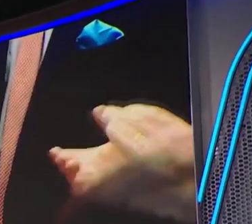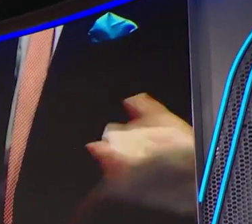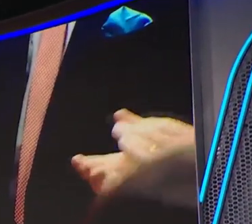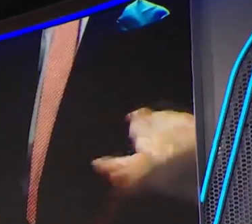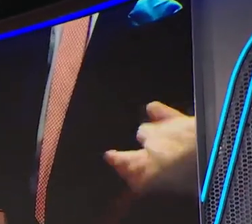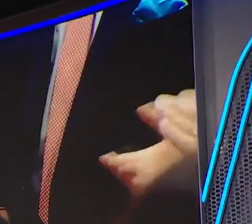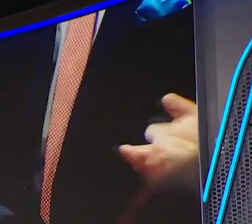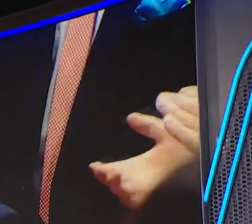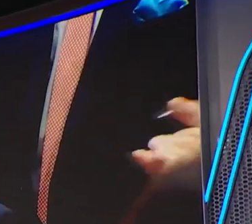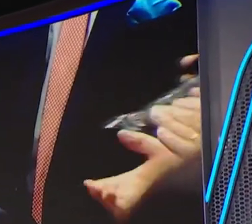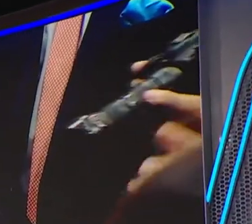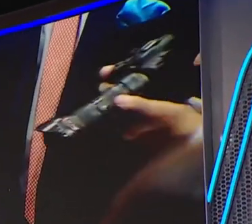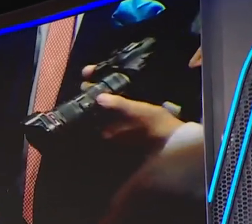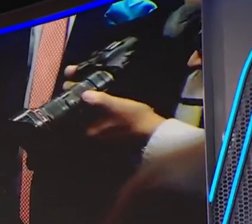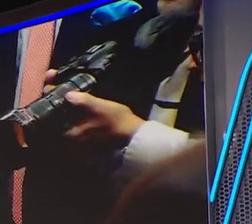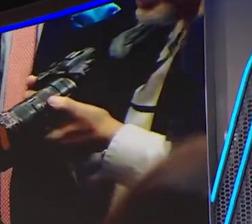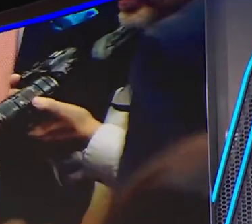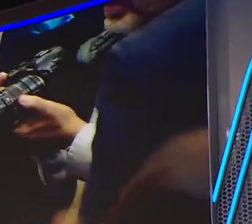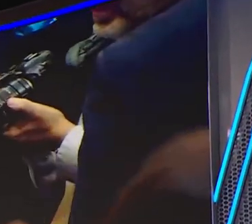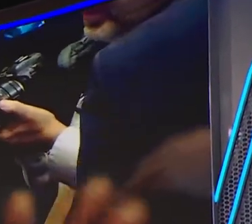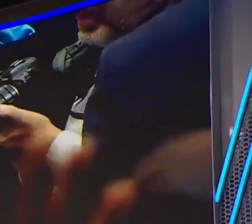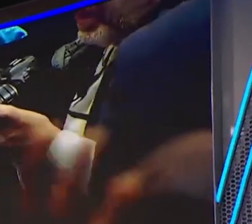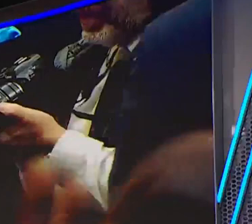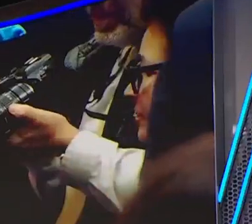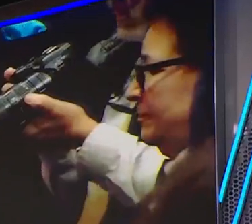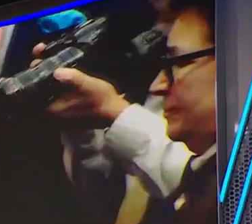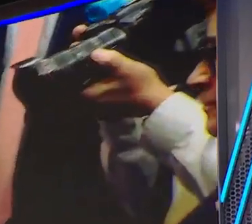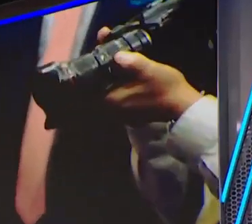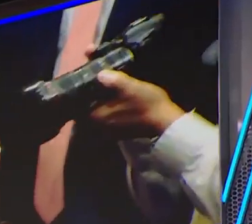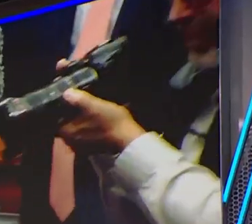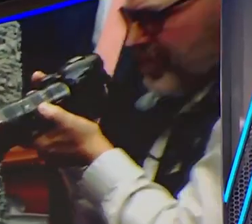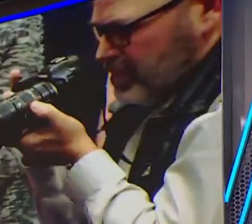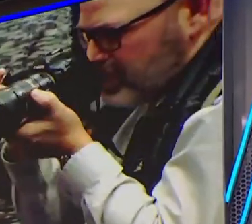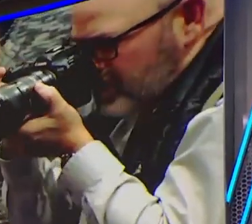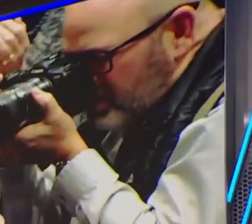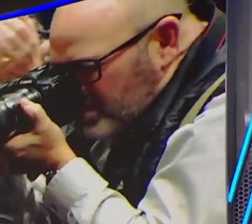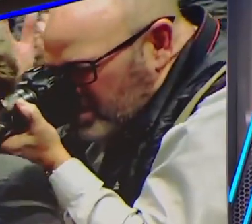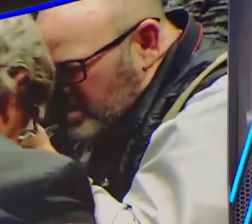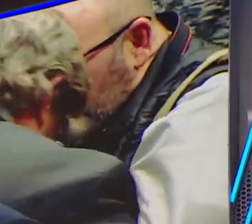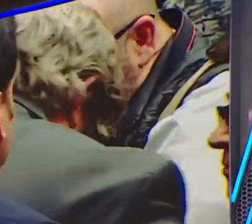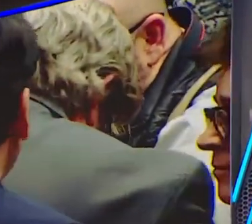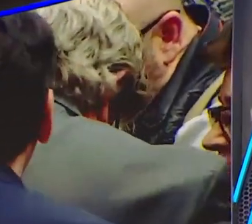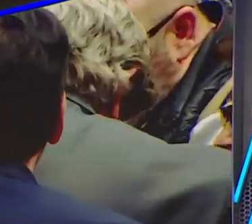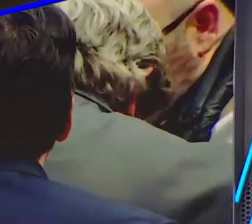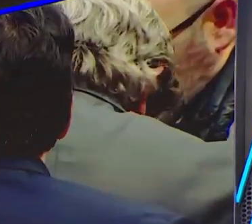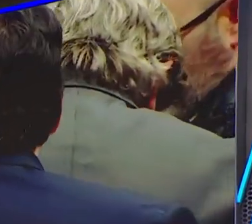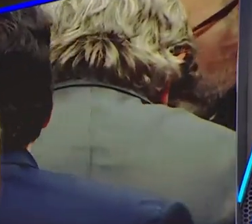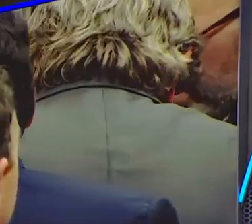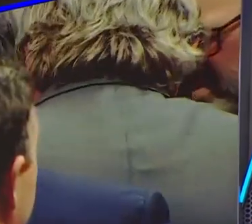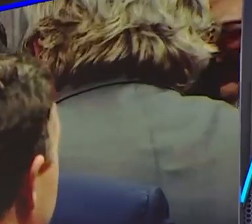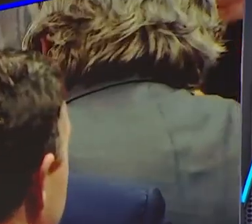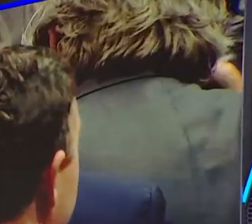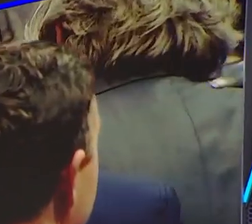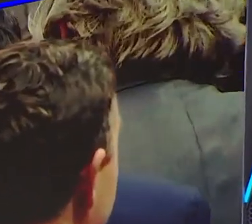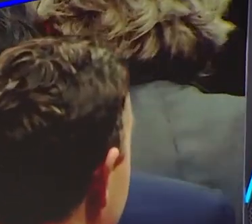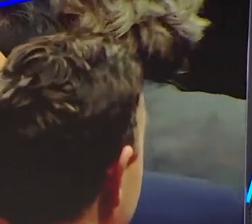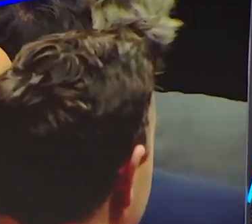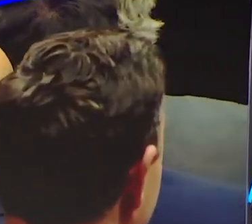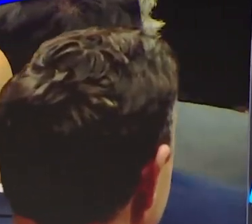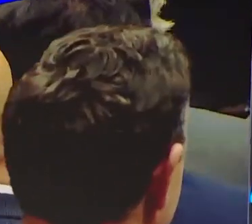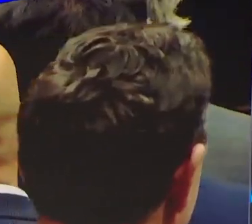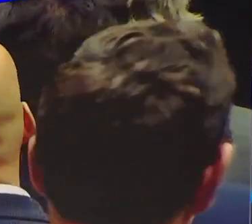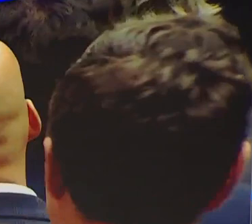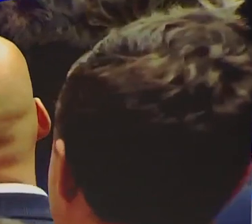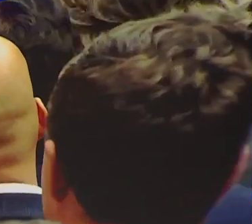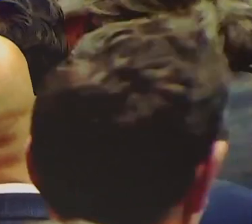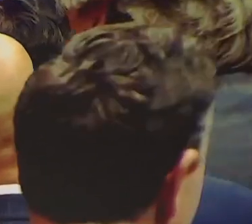where Massachusetts Governor Maura Healey is set to deliver her 2024 address. Reflecting on her first year in office and setting goals for